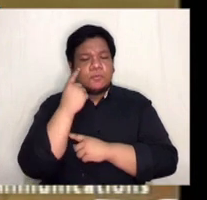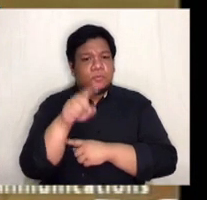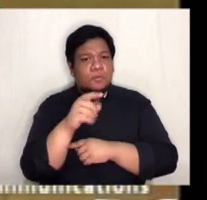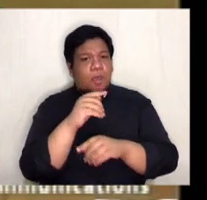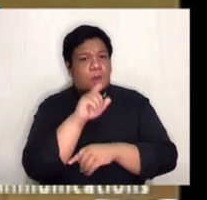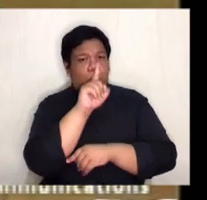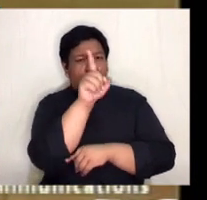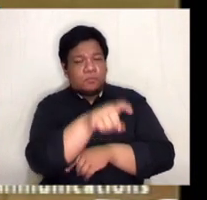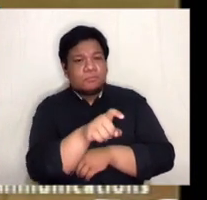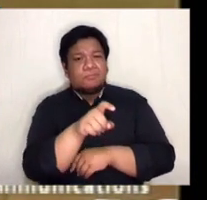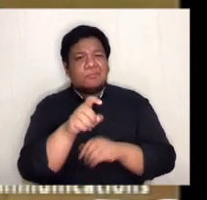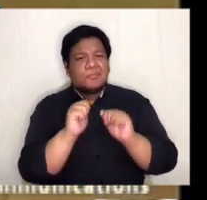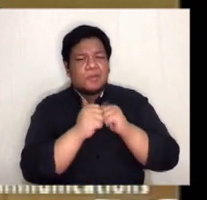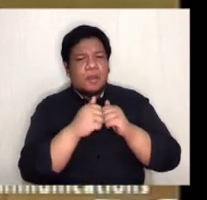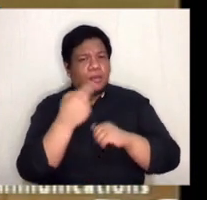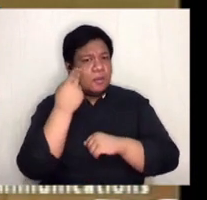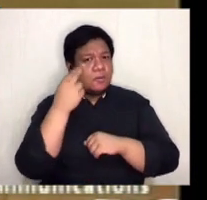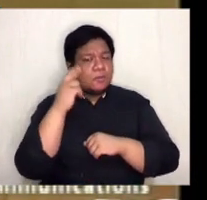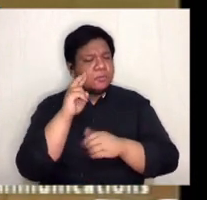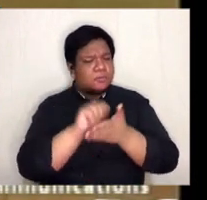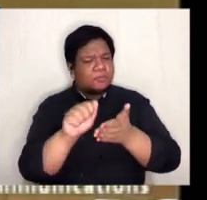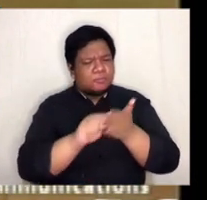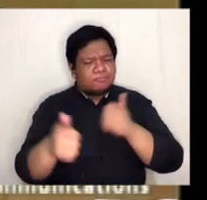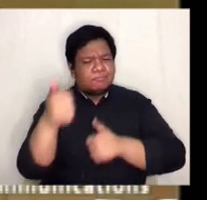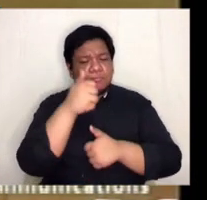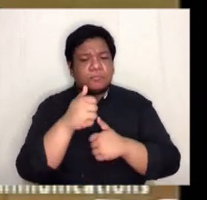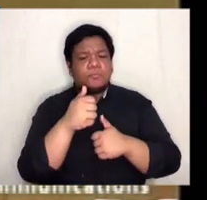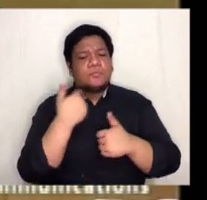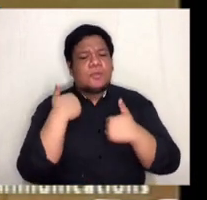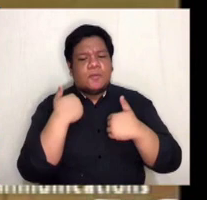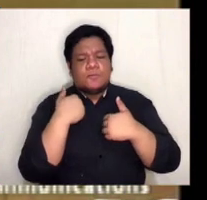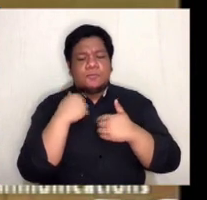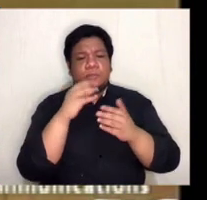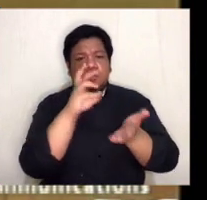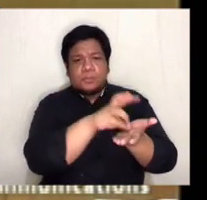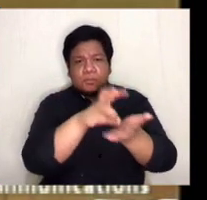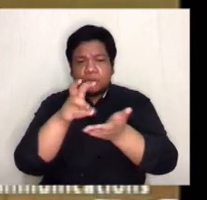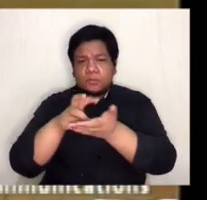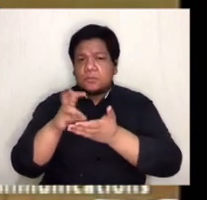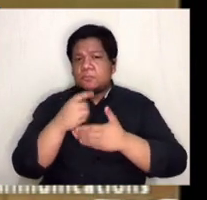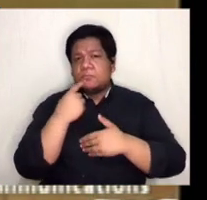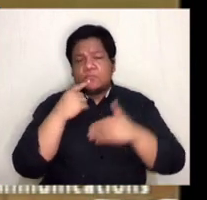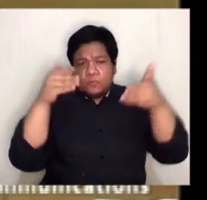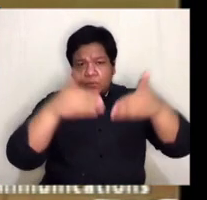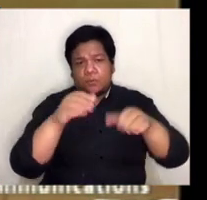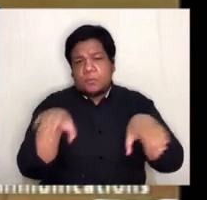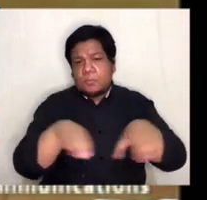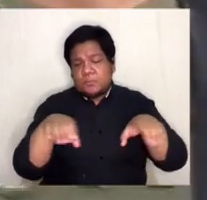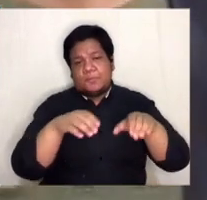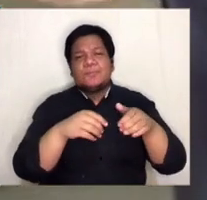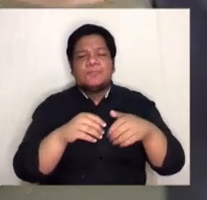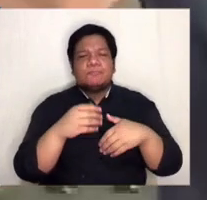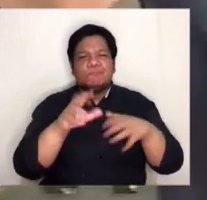why Secretary Harry Roque has been tasked to oversee Pasay City when he should be focusing on his job as the presidential